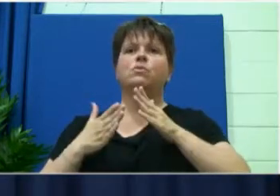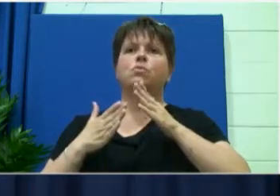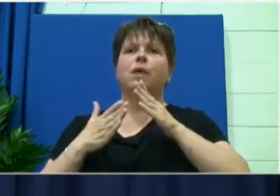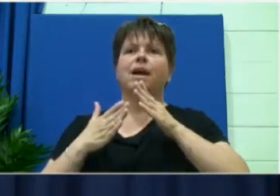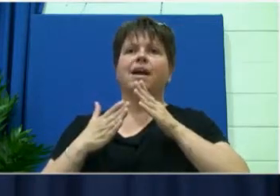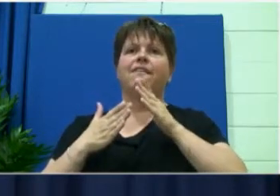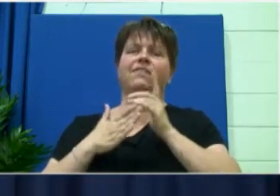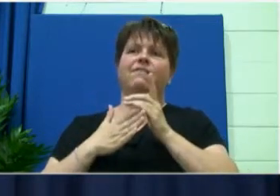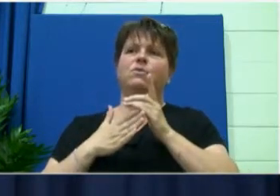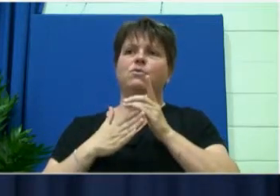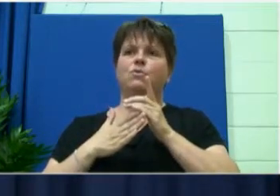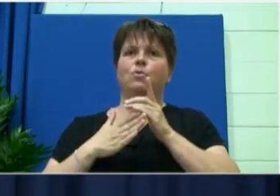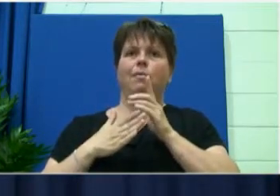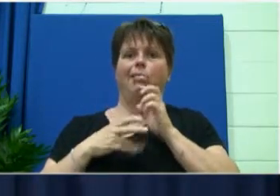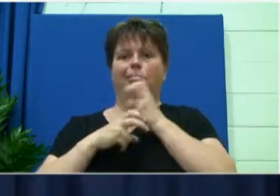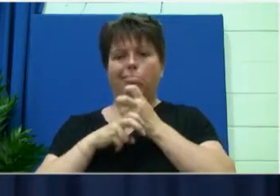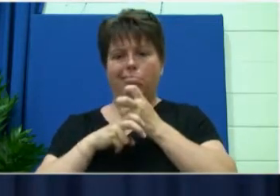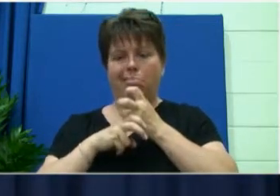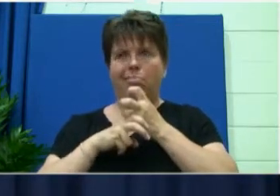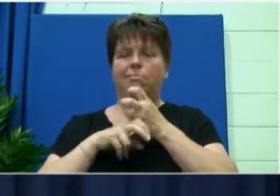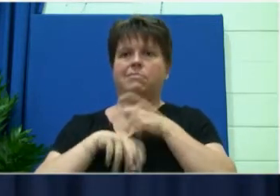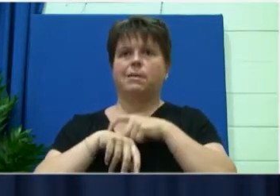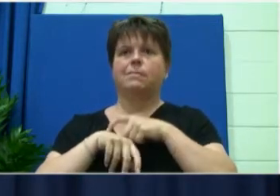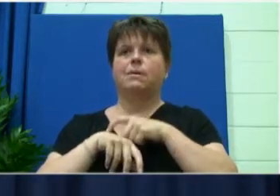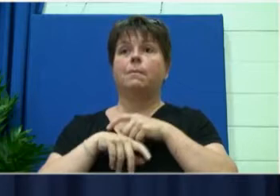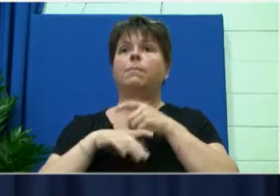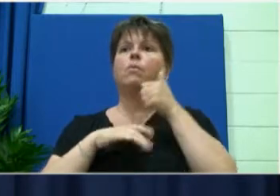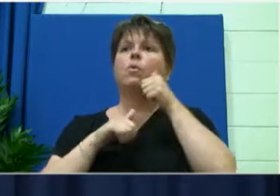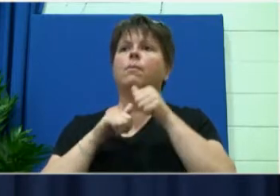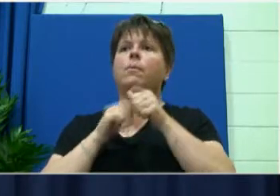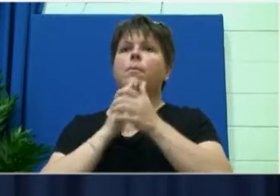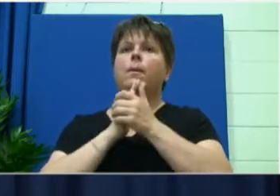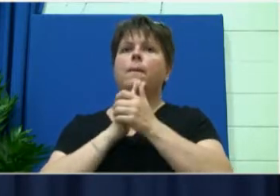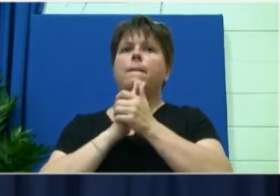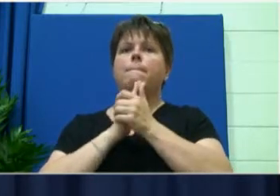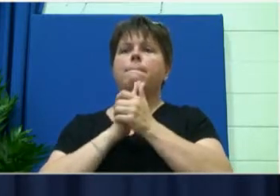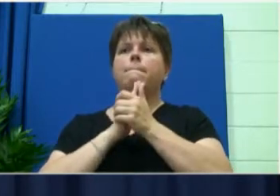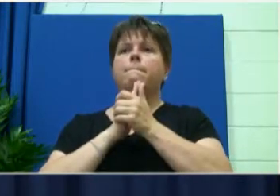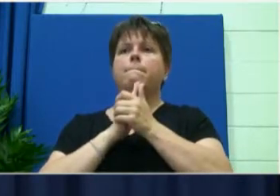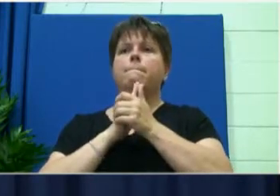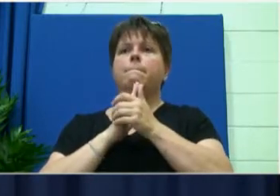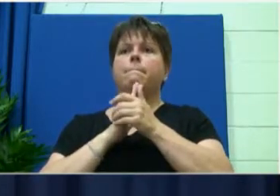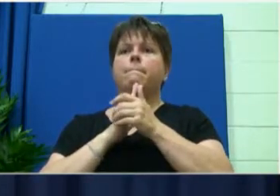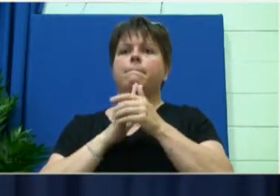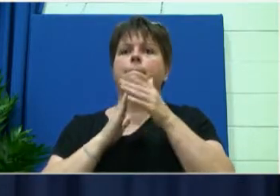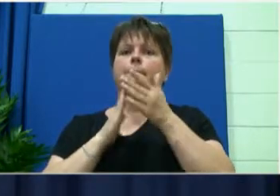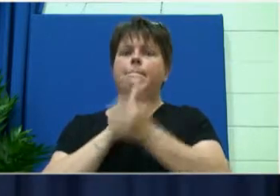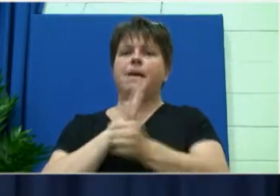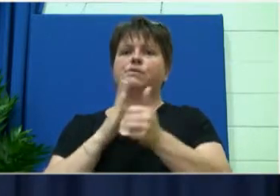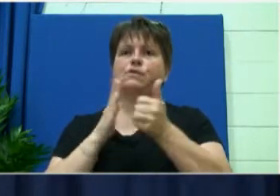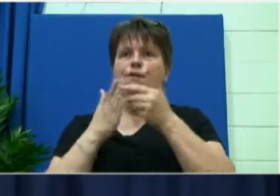throwing curveballs at us. Just remember, a master has failed more than an apprentice has even tried.